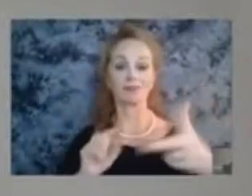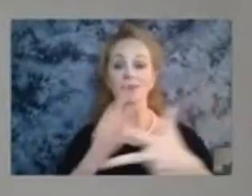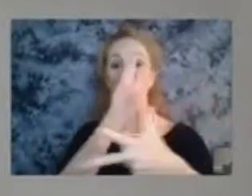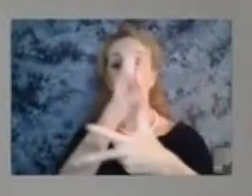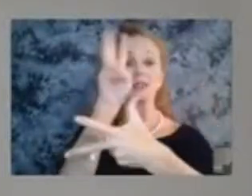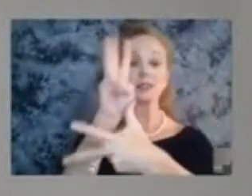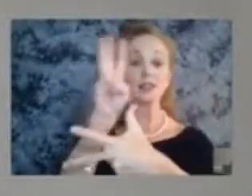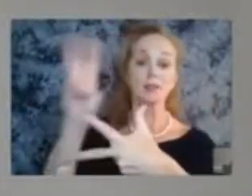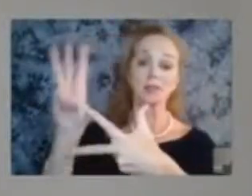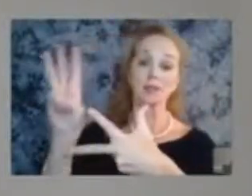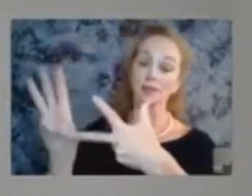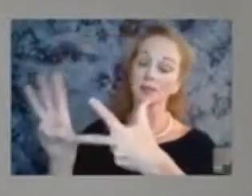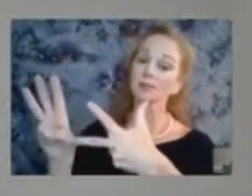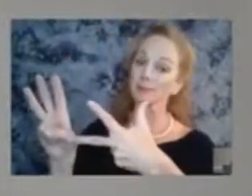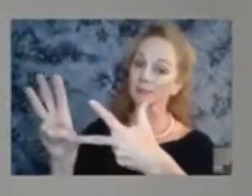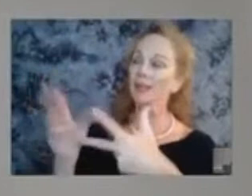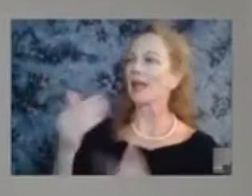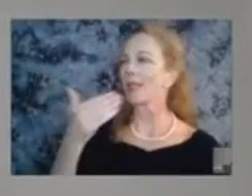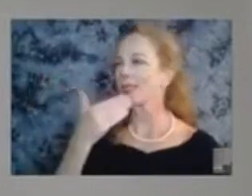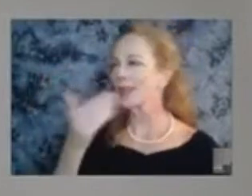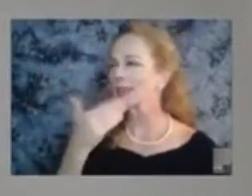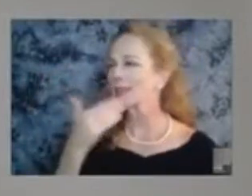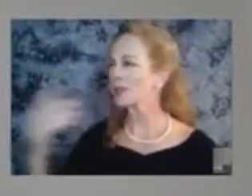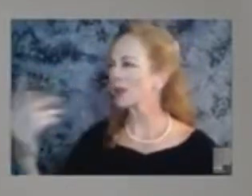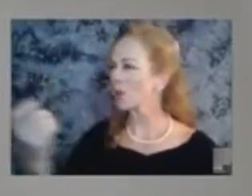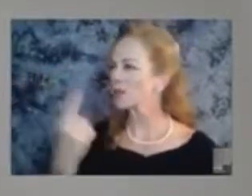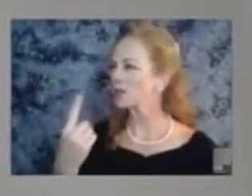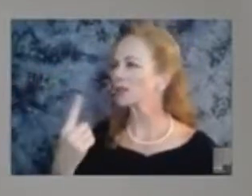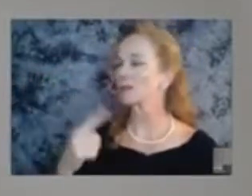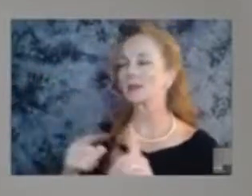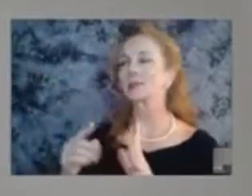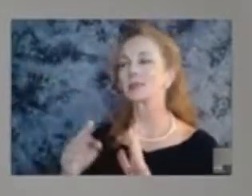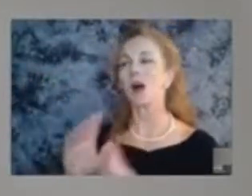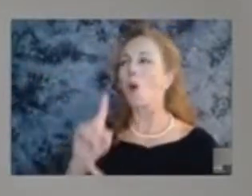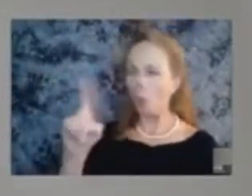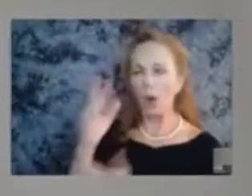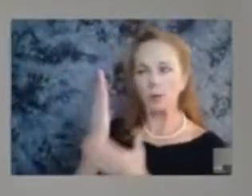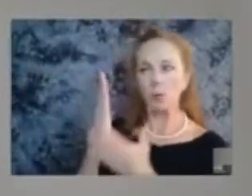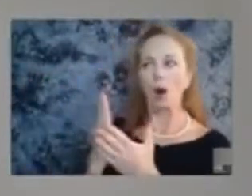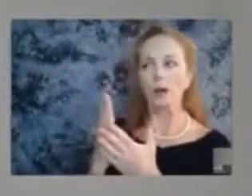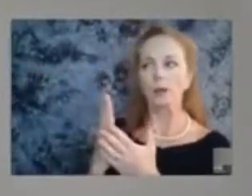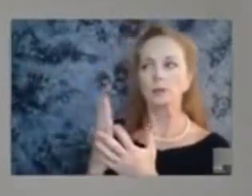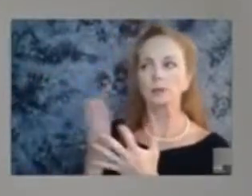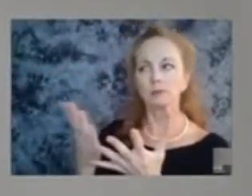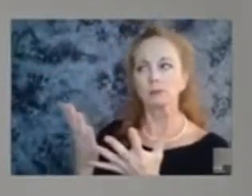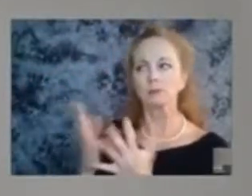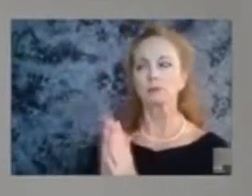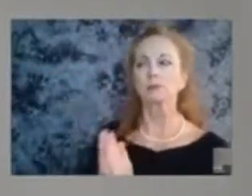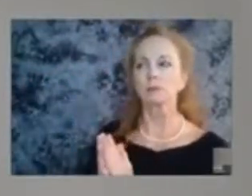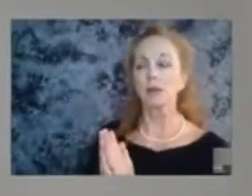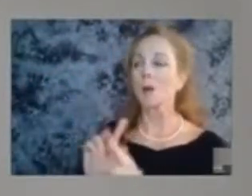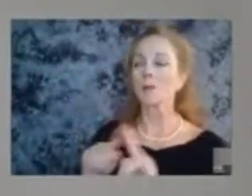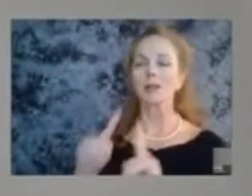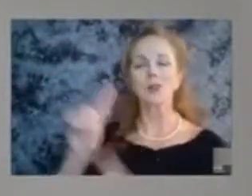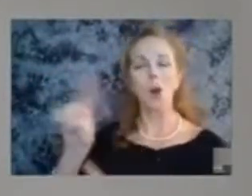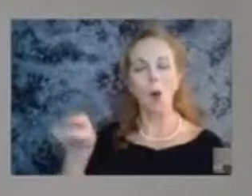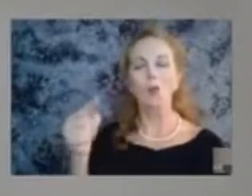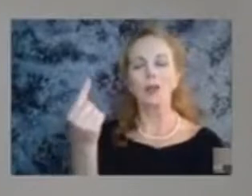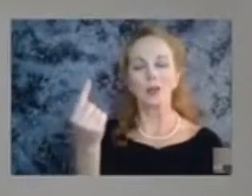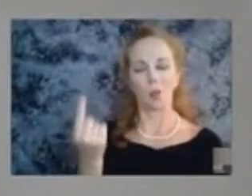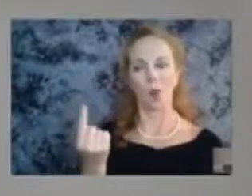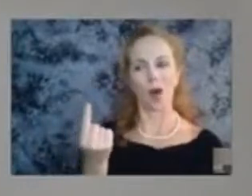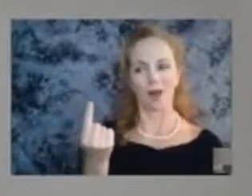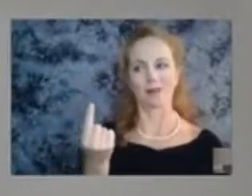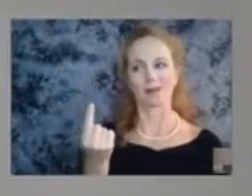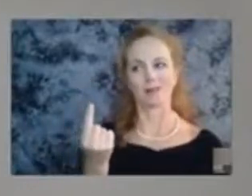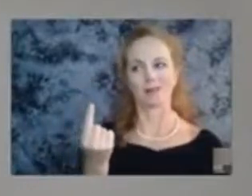So I think it is very important that we understand that is one layer, that is one protocol, but it's only one